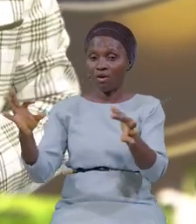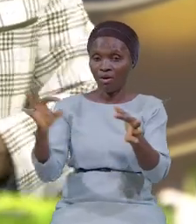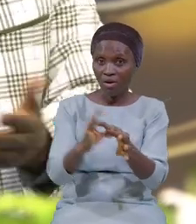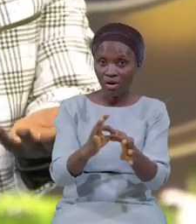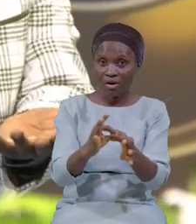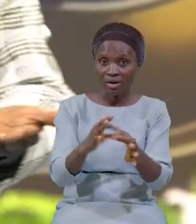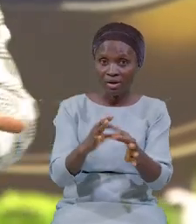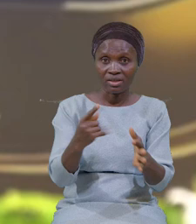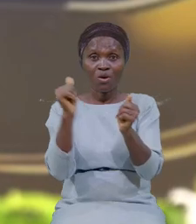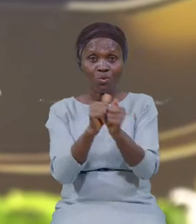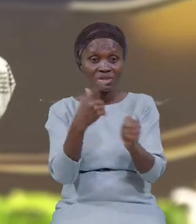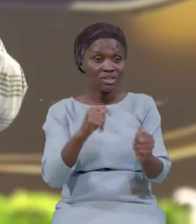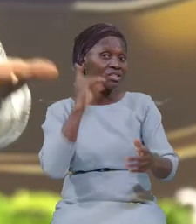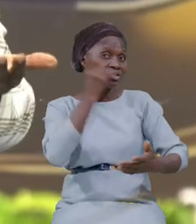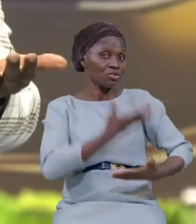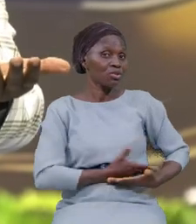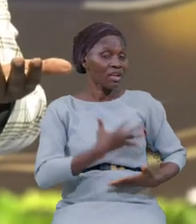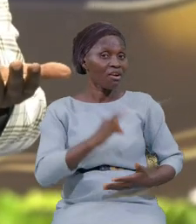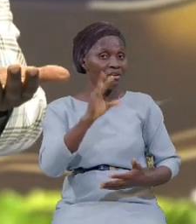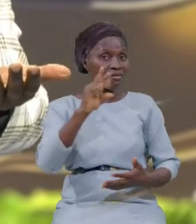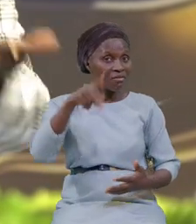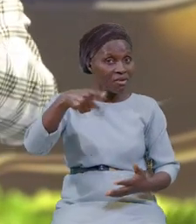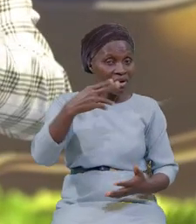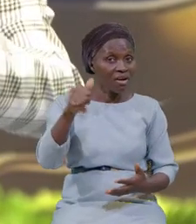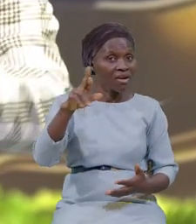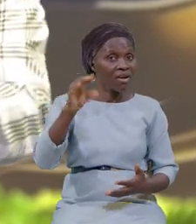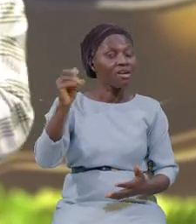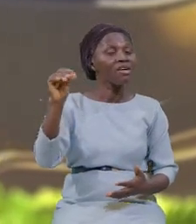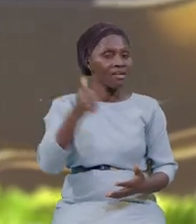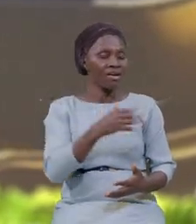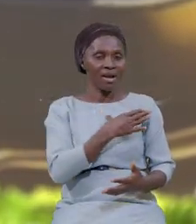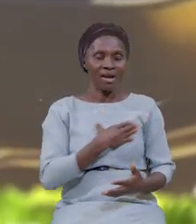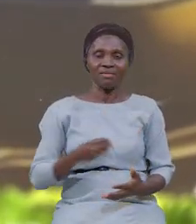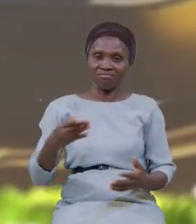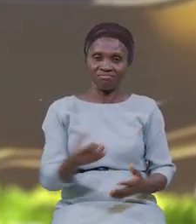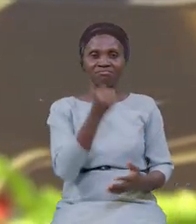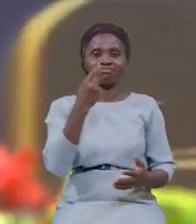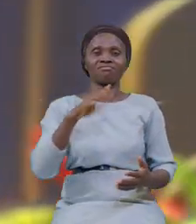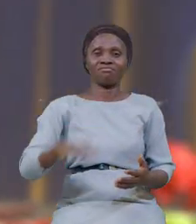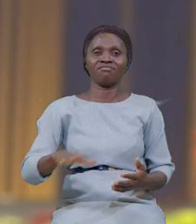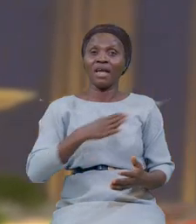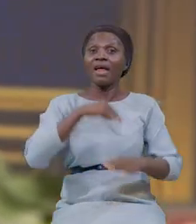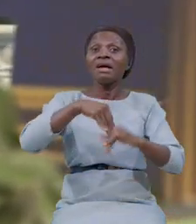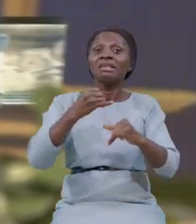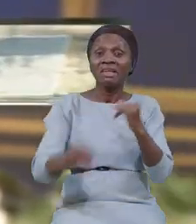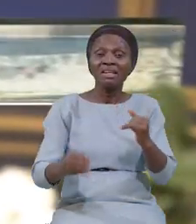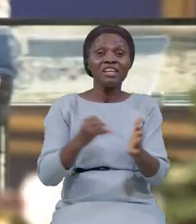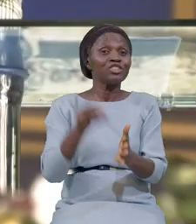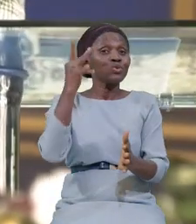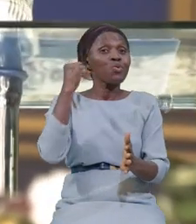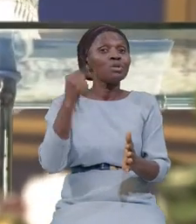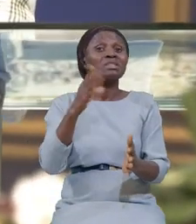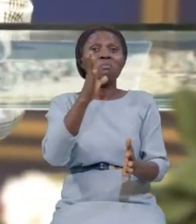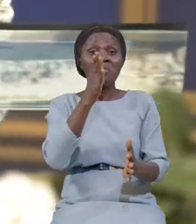of Pharaoh and took the child. And eventually the mother nursed the